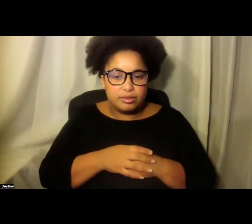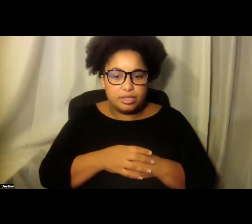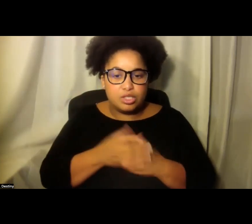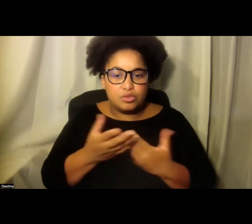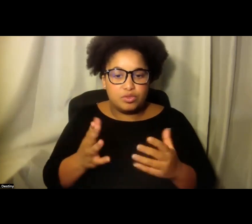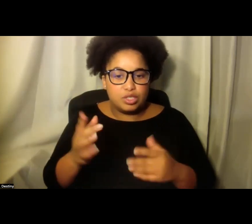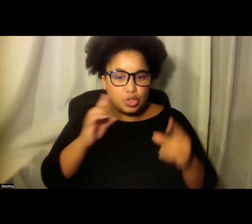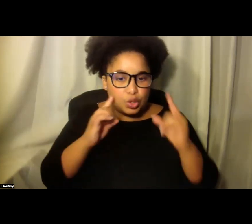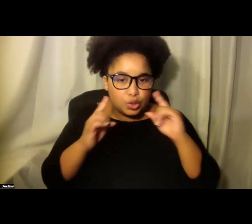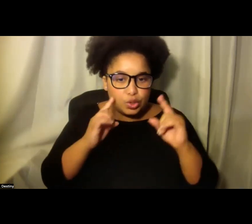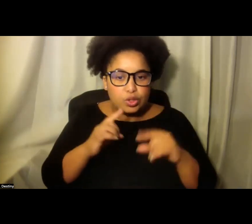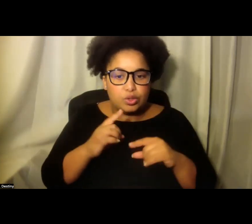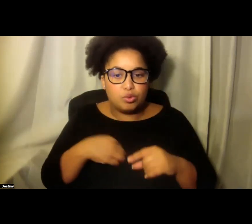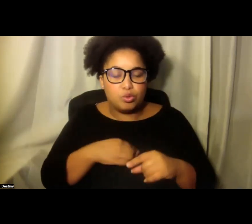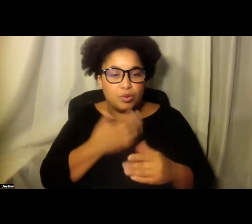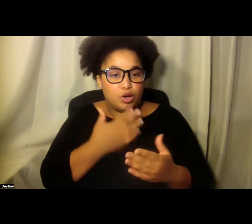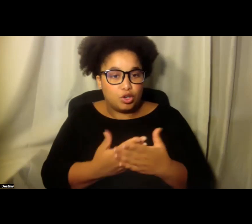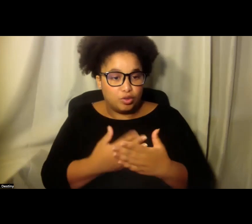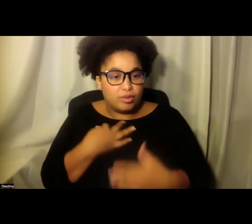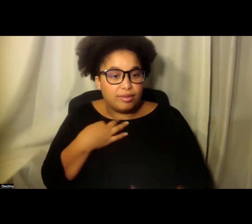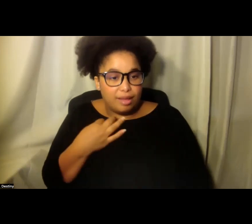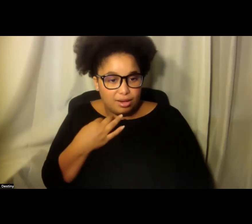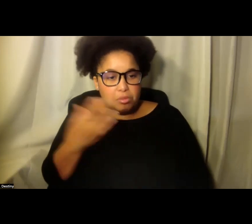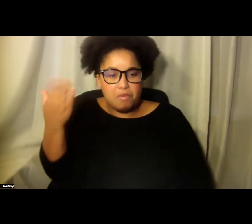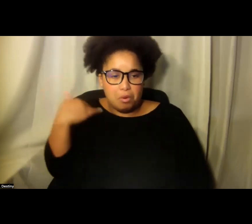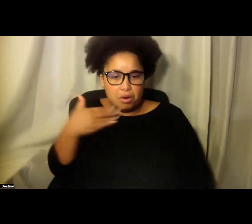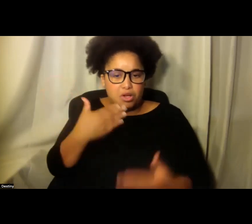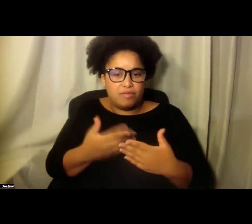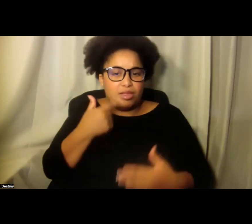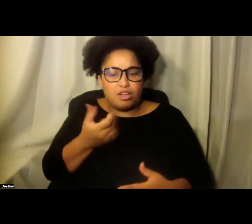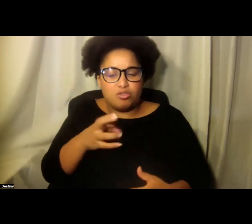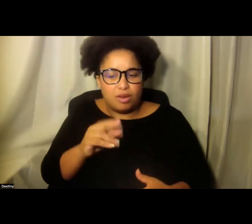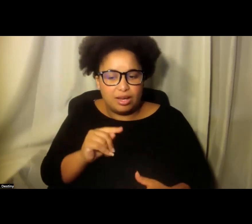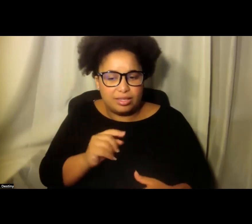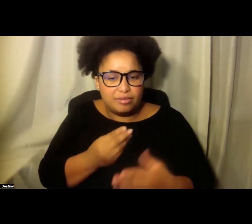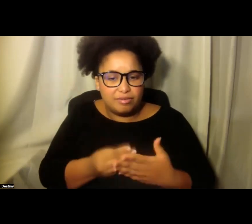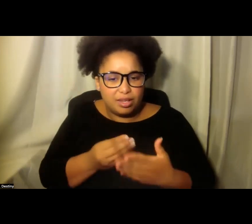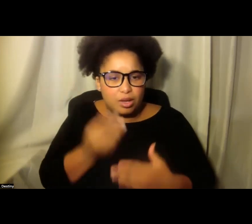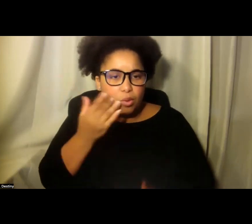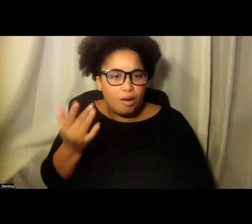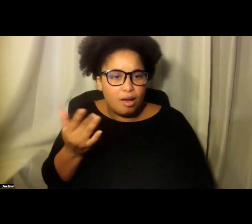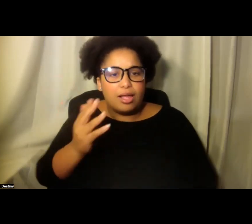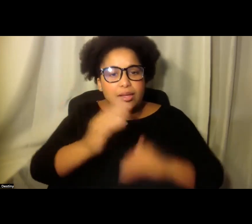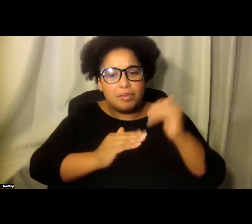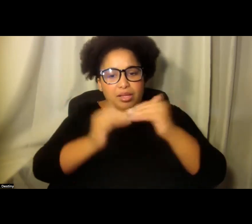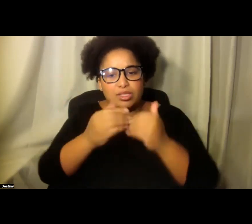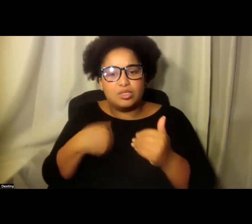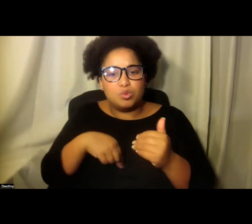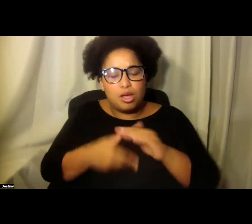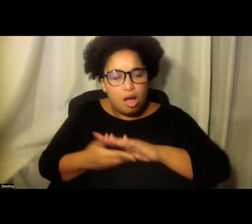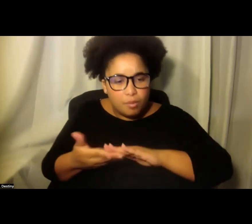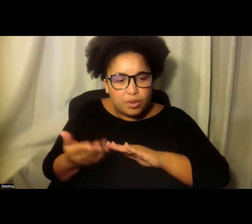heard, were a good candidate for this grant funding because the buildings that we